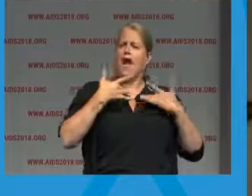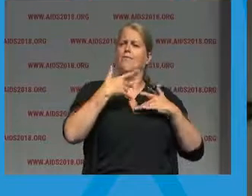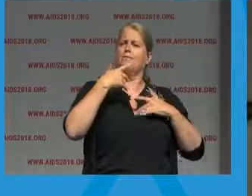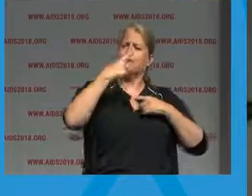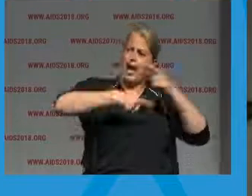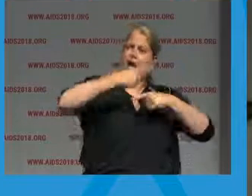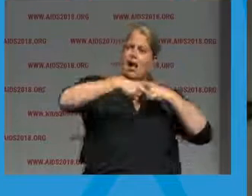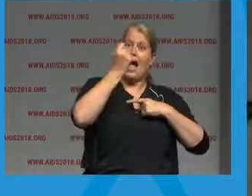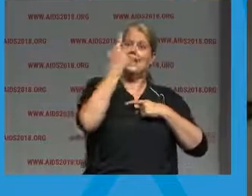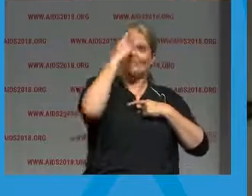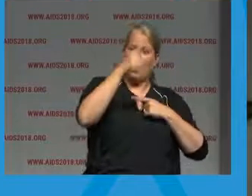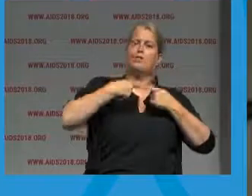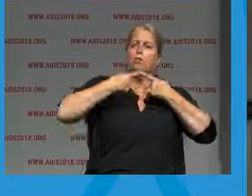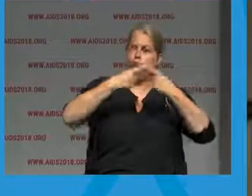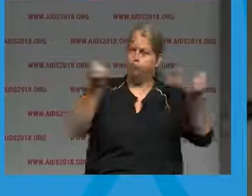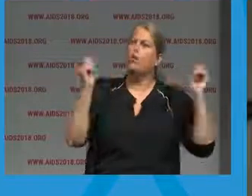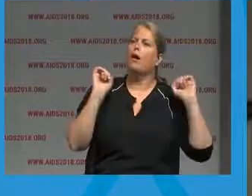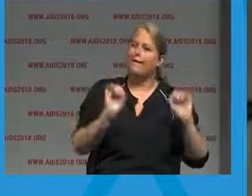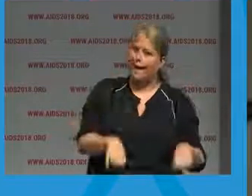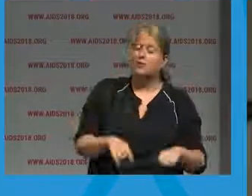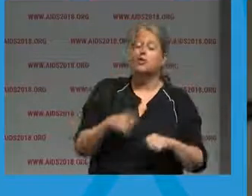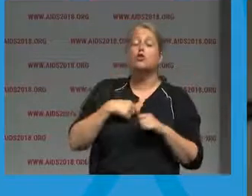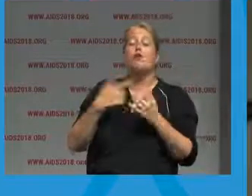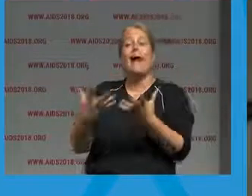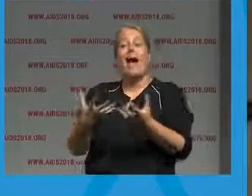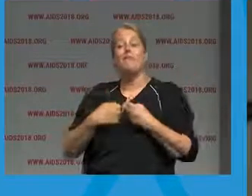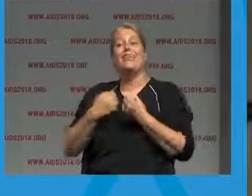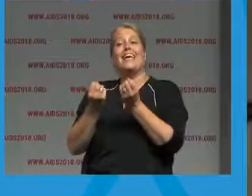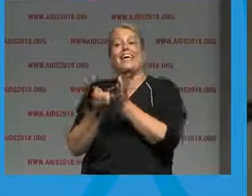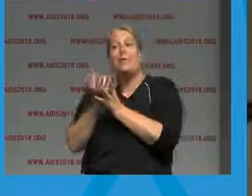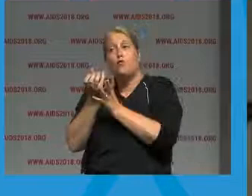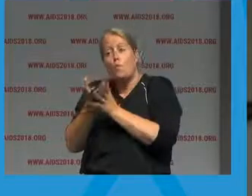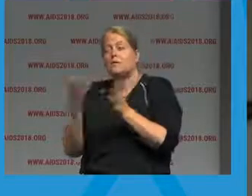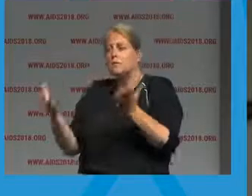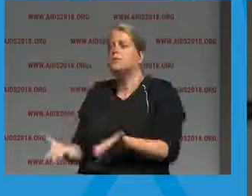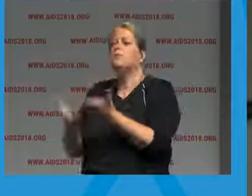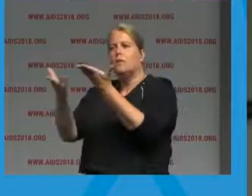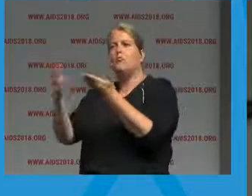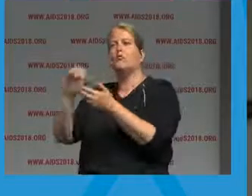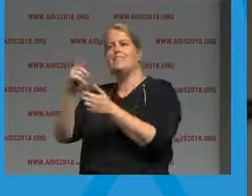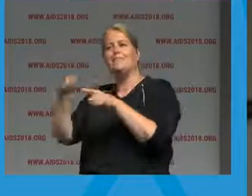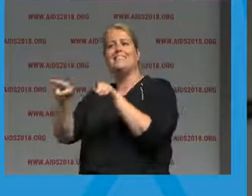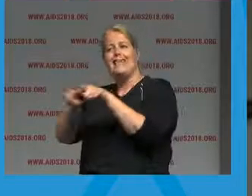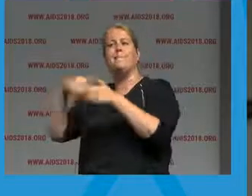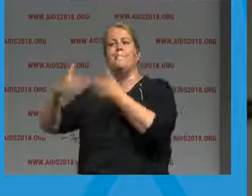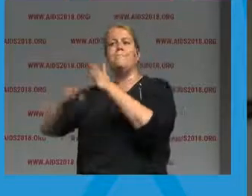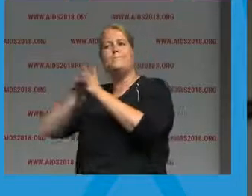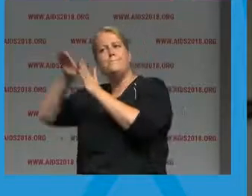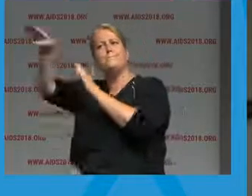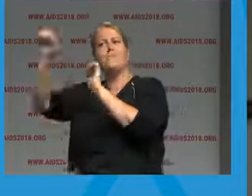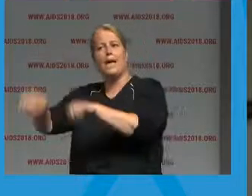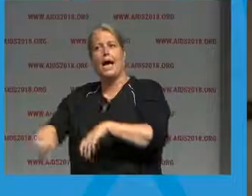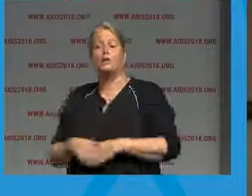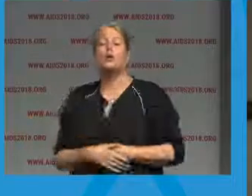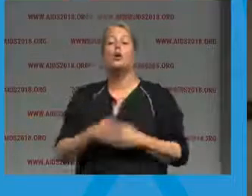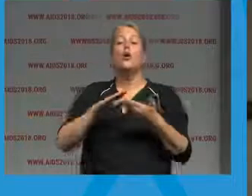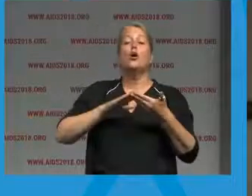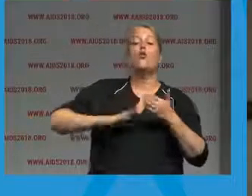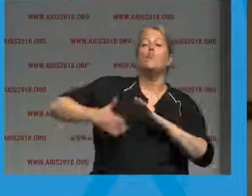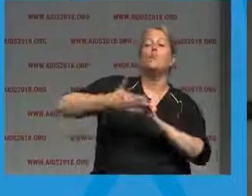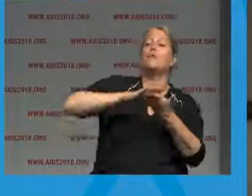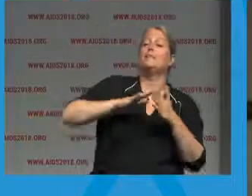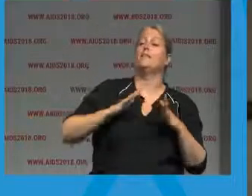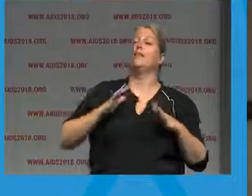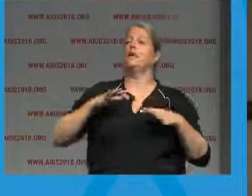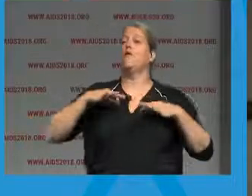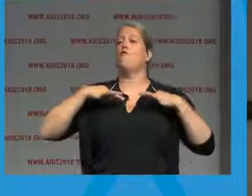that information, we are able to go out there and give the treatment literacy. Community volunteers, it's something for people who are coming from my country, know it's